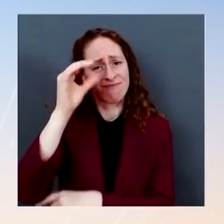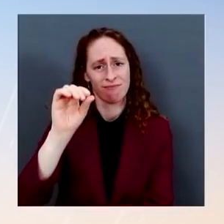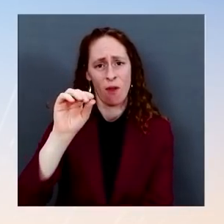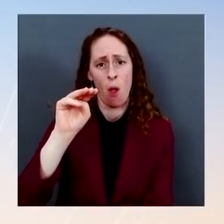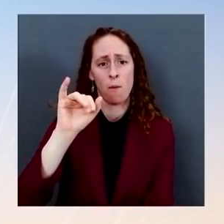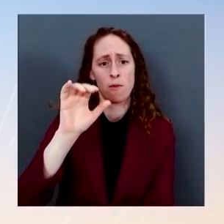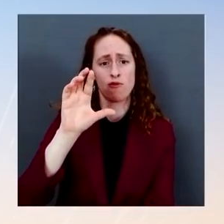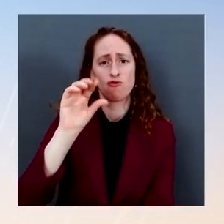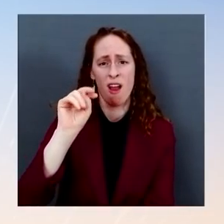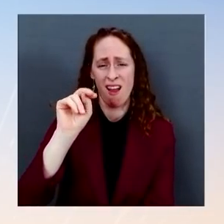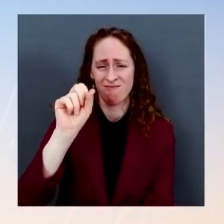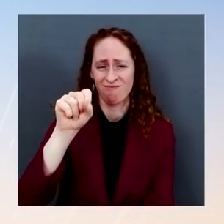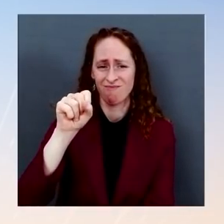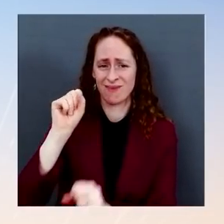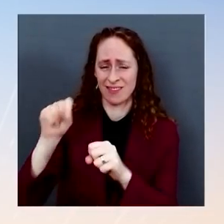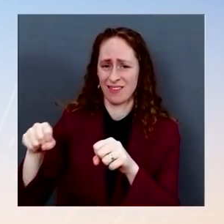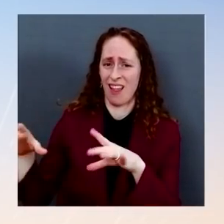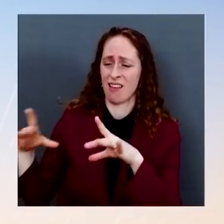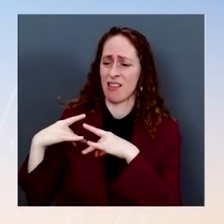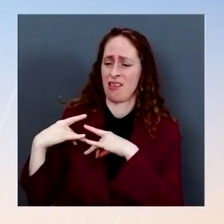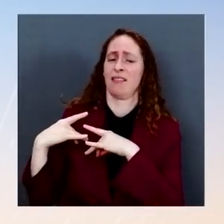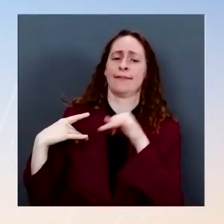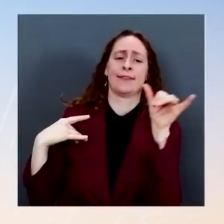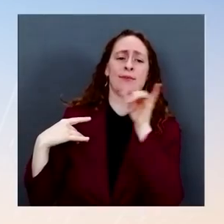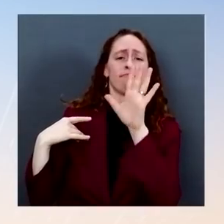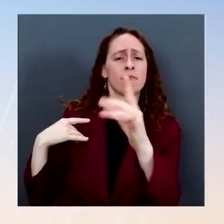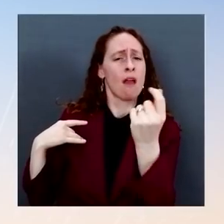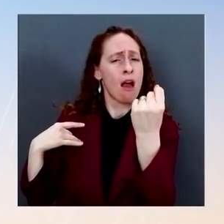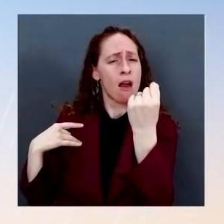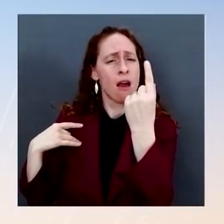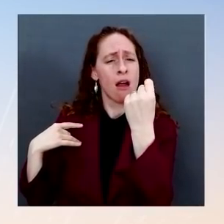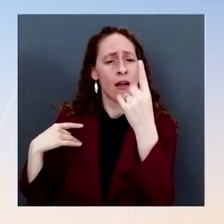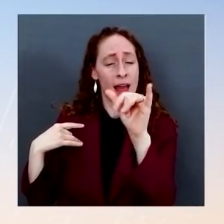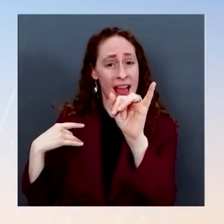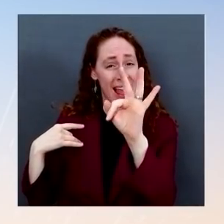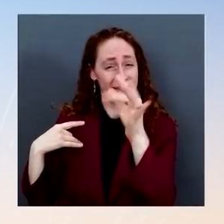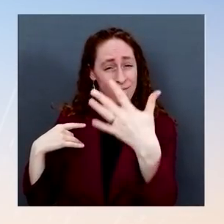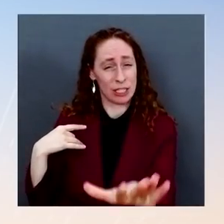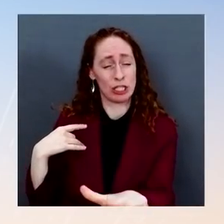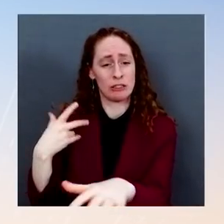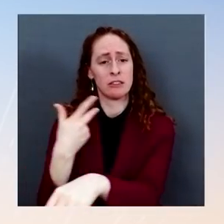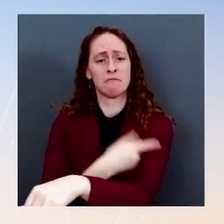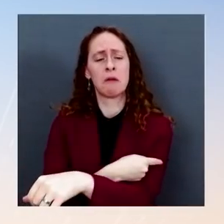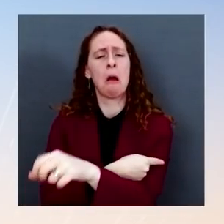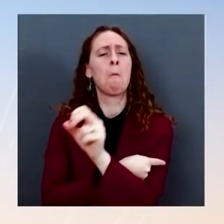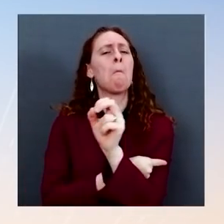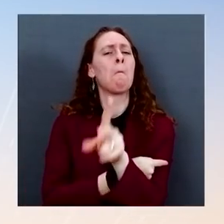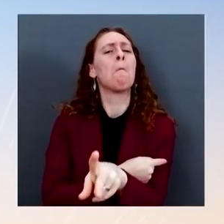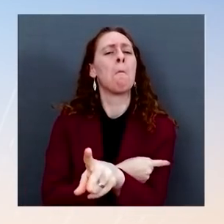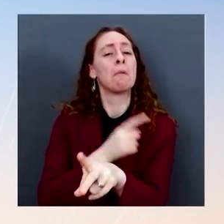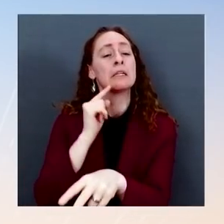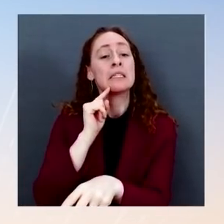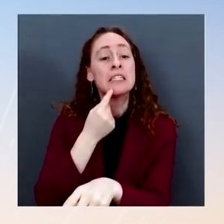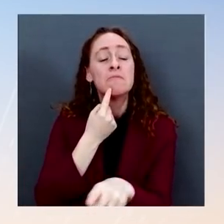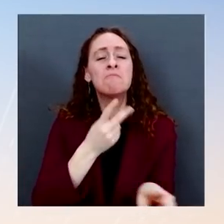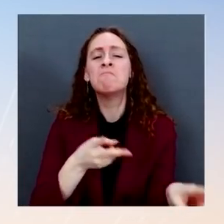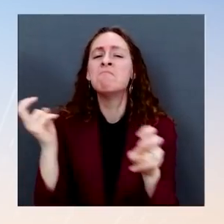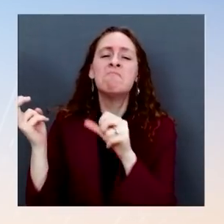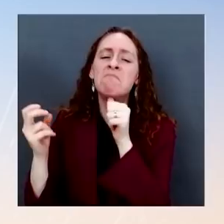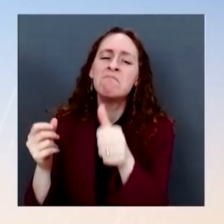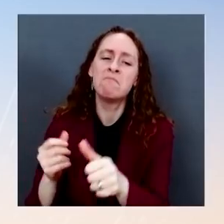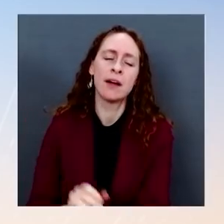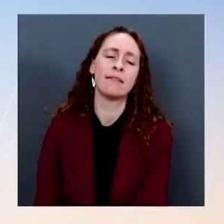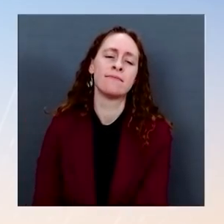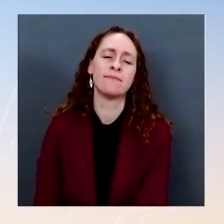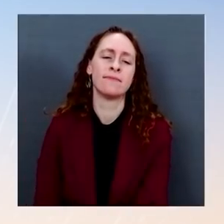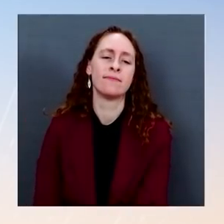continue to see, and our health experts assess, that you are 14 times more likely to die of COVID if you have not been vaccinated versus